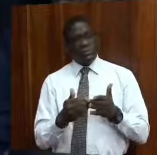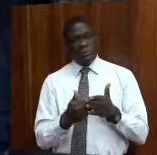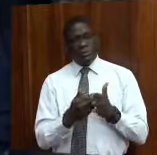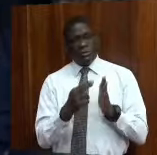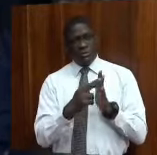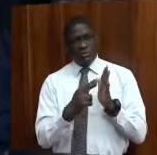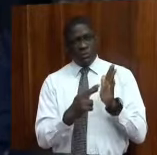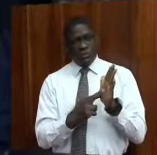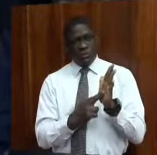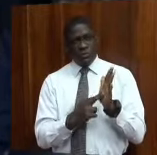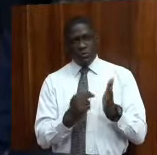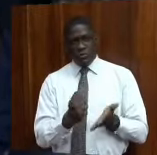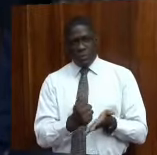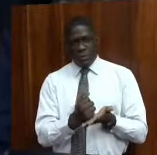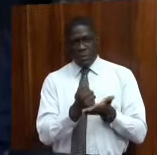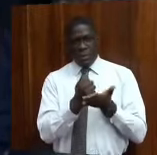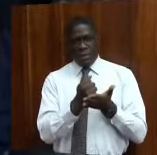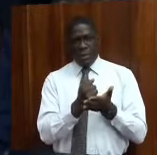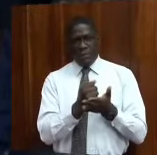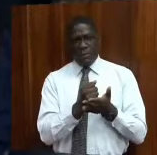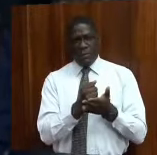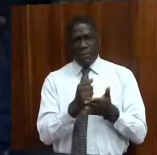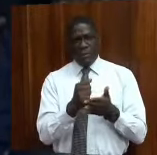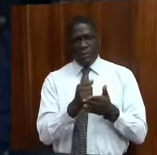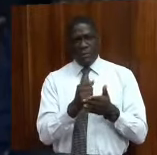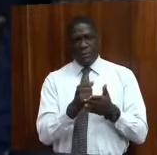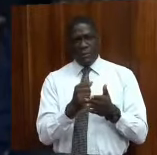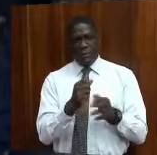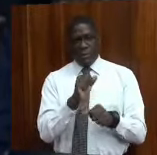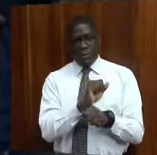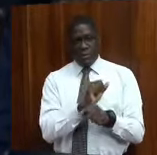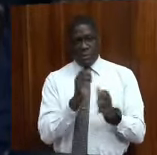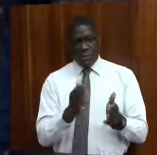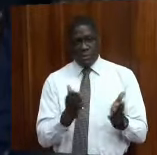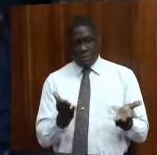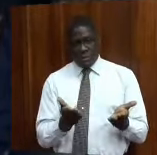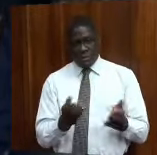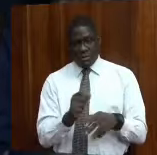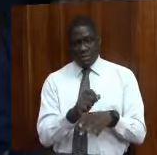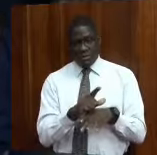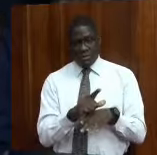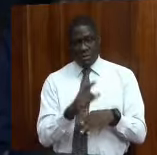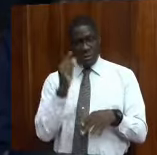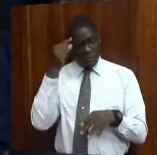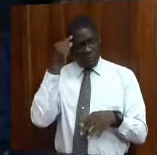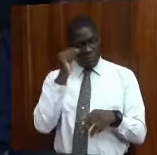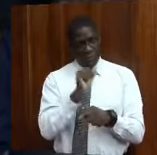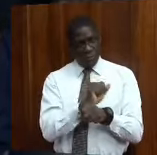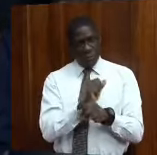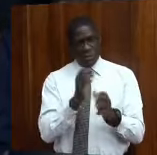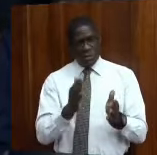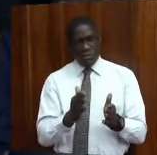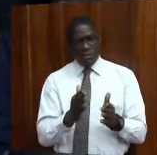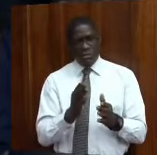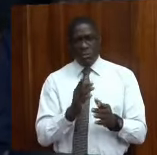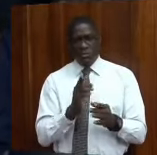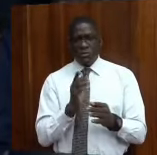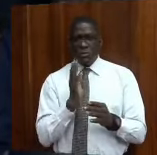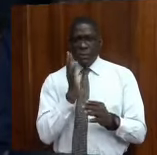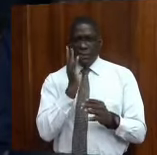required clarity to certain sections of the Act to make its application more practical for use in government ministries, departments,